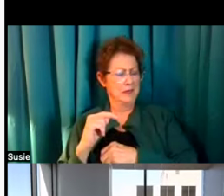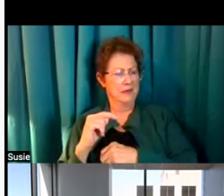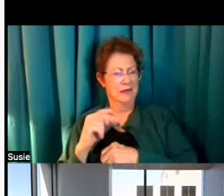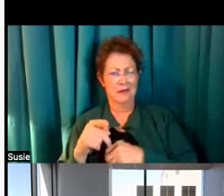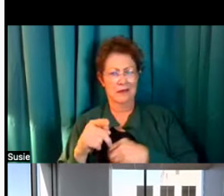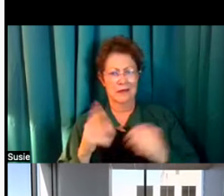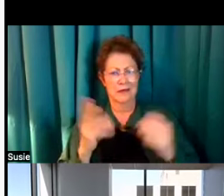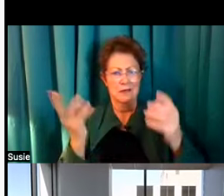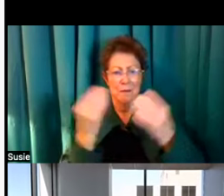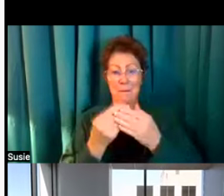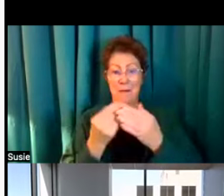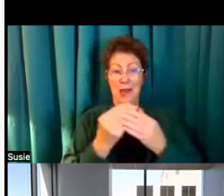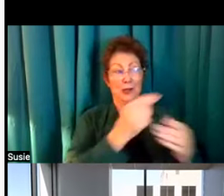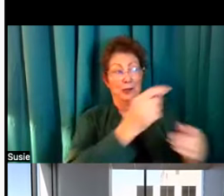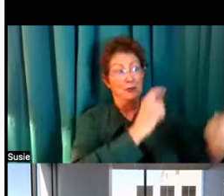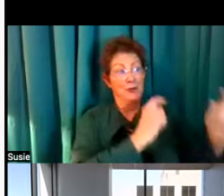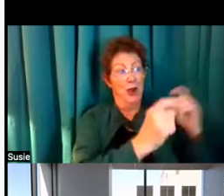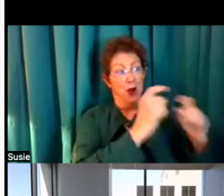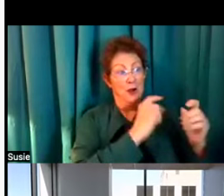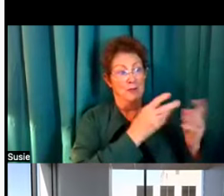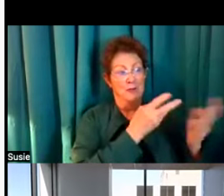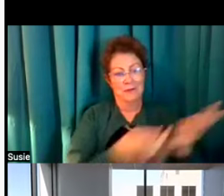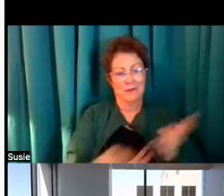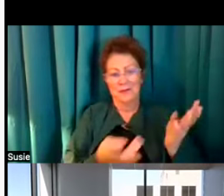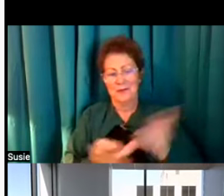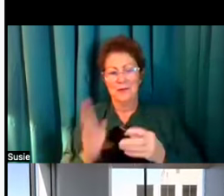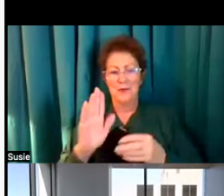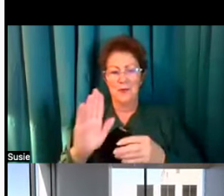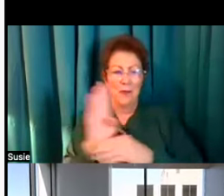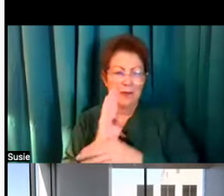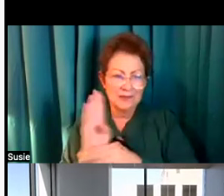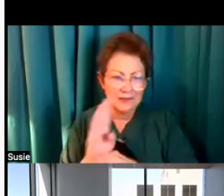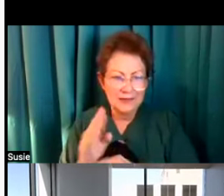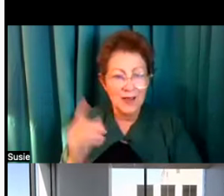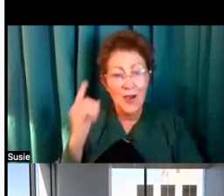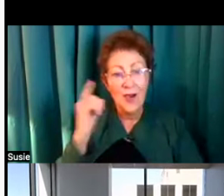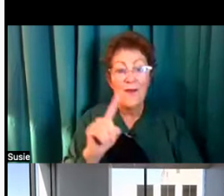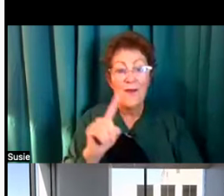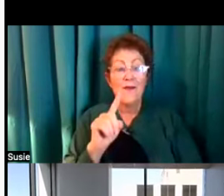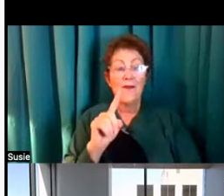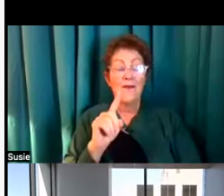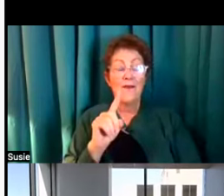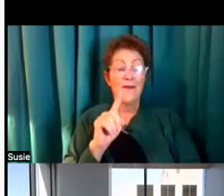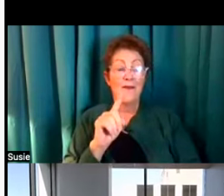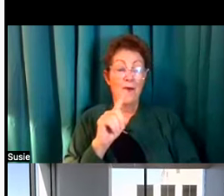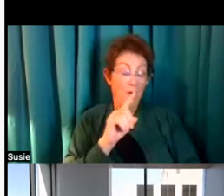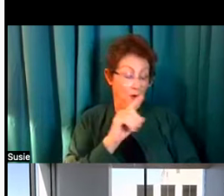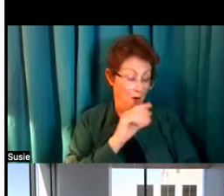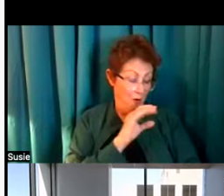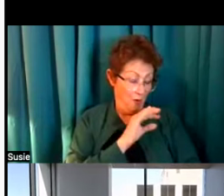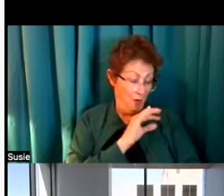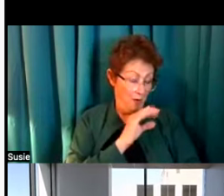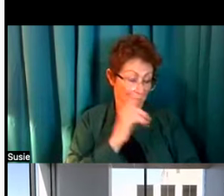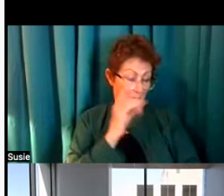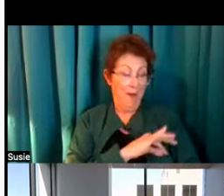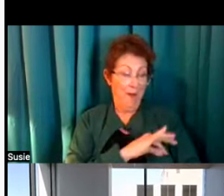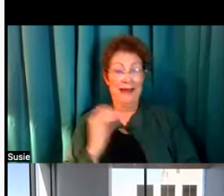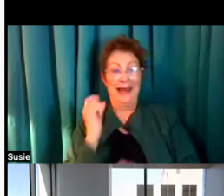charitable dollars to your business. Ideally, the for-profit gives away the products to the nonprofit.